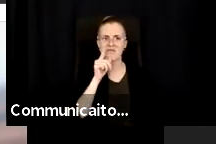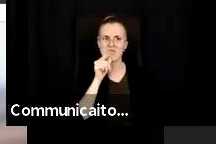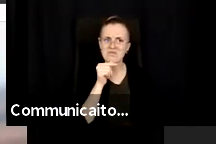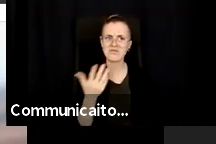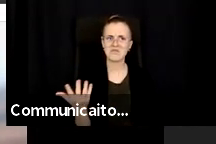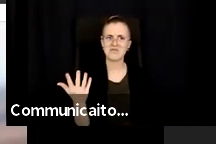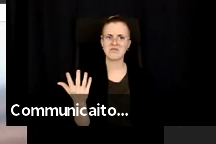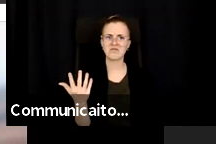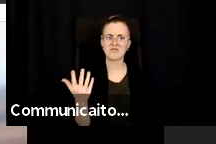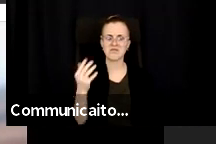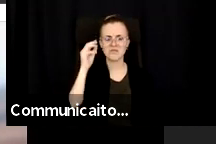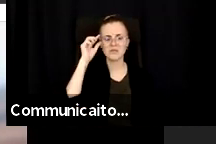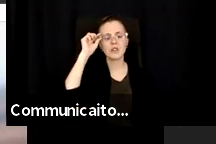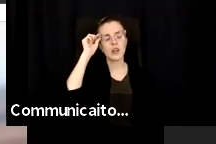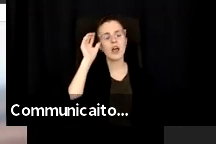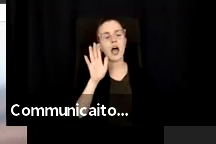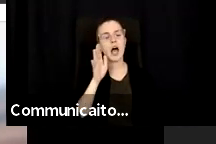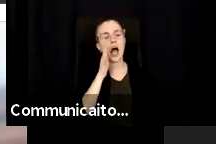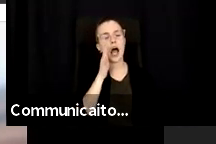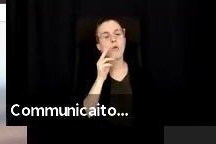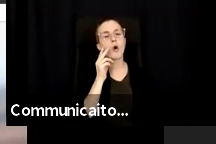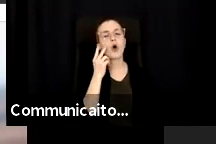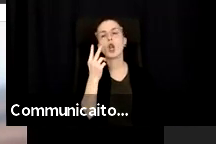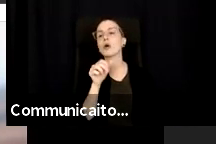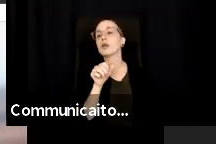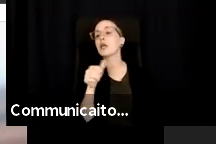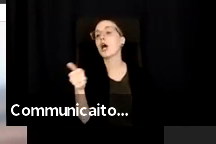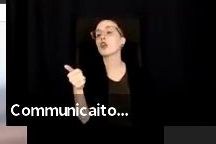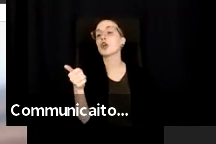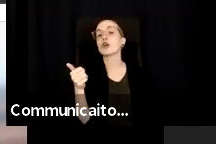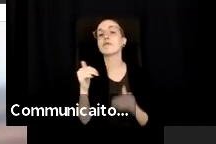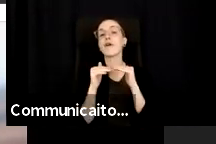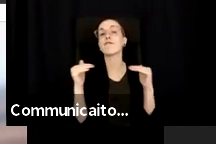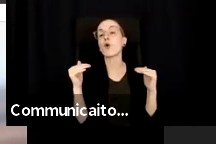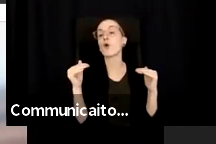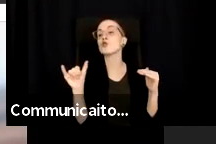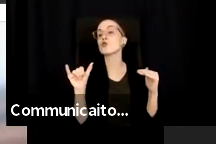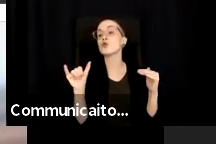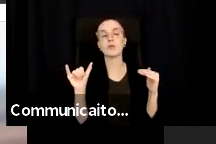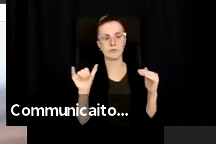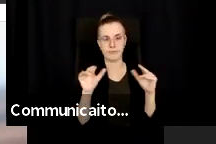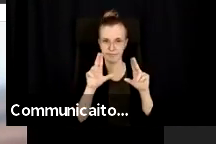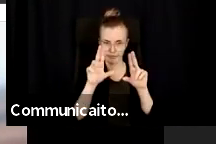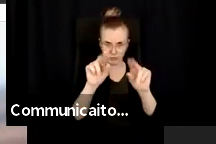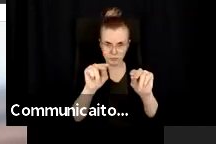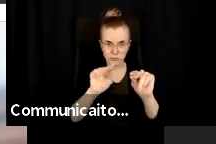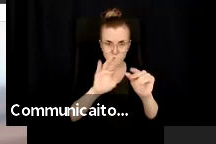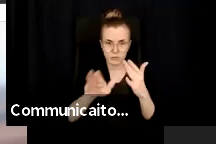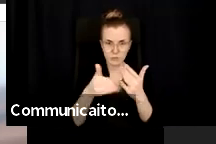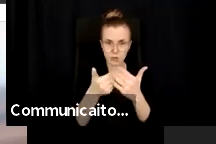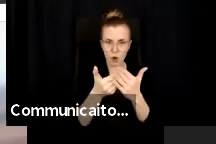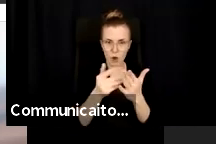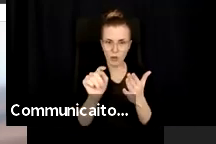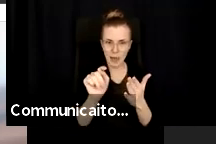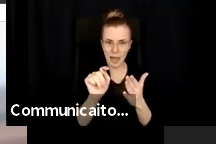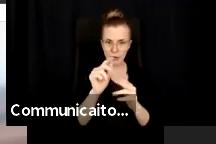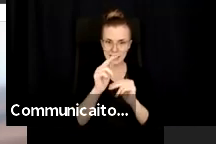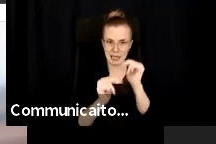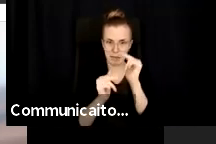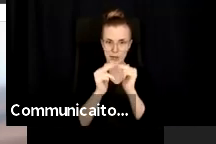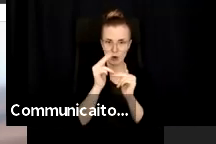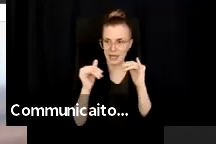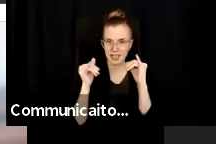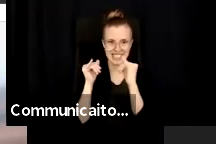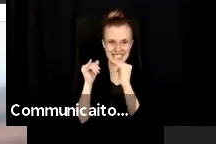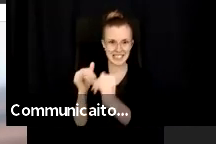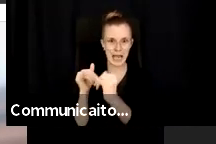I'll survey the other floors too. Nope. All the bathrooms in the building are identical.